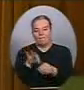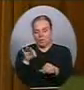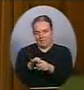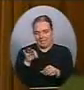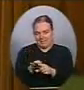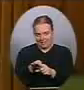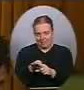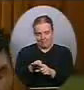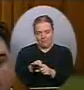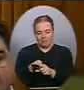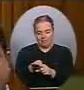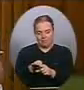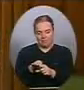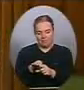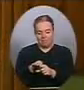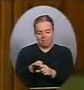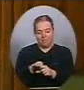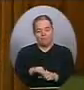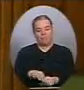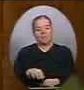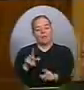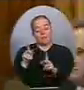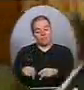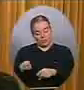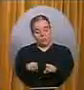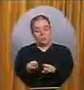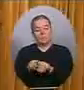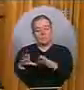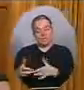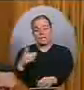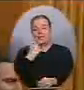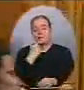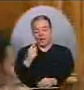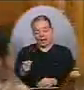Party has acted in a fashion that is deceptive, disgraceful, and dishonest. The Honourable Member